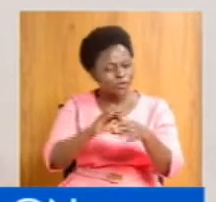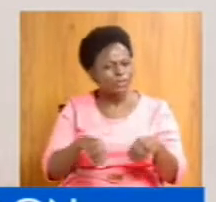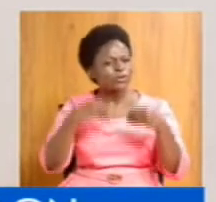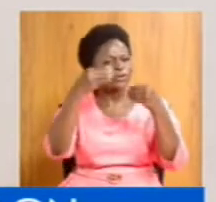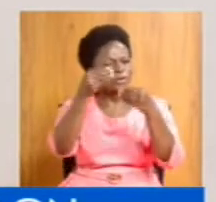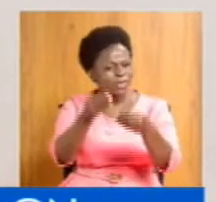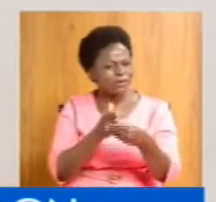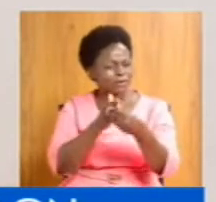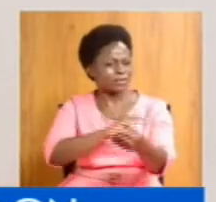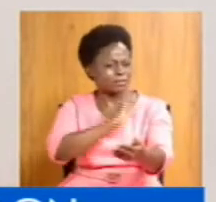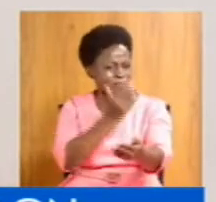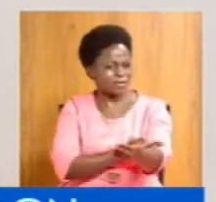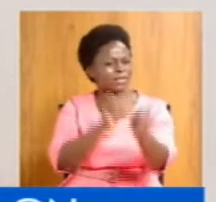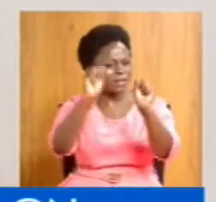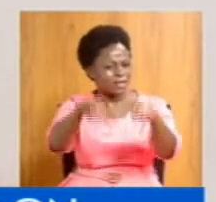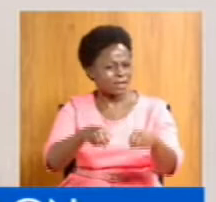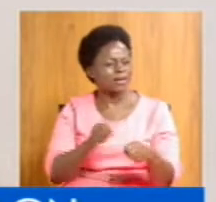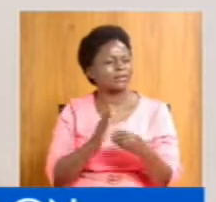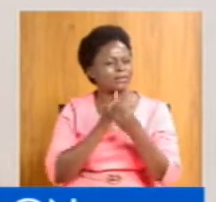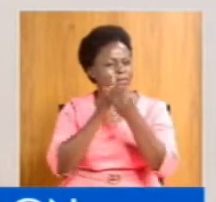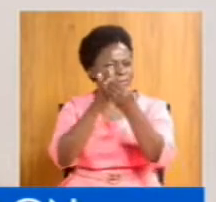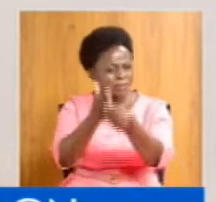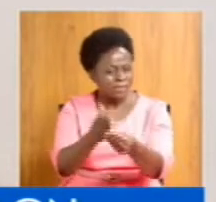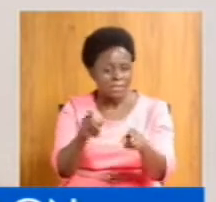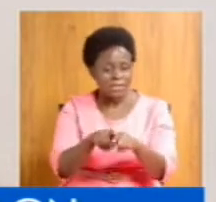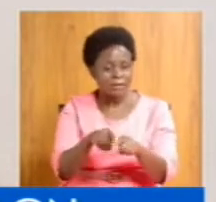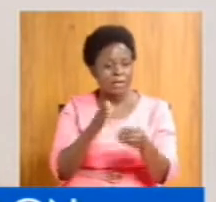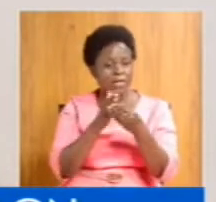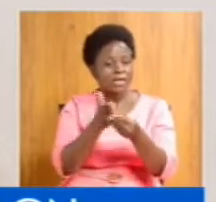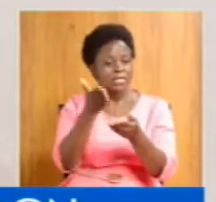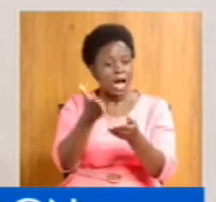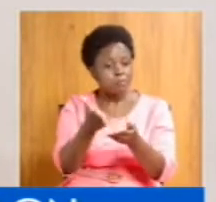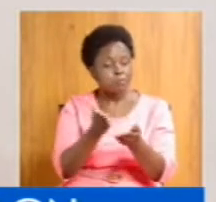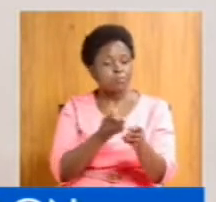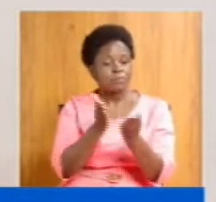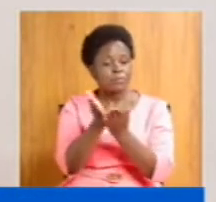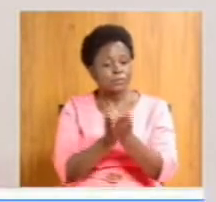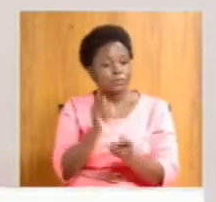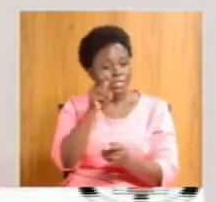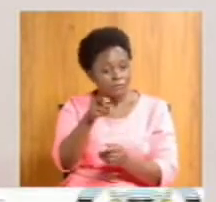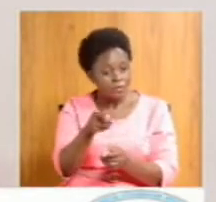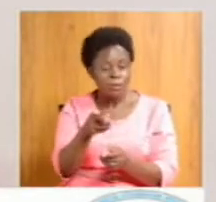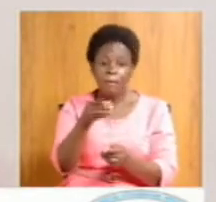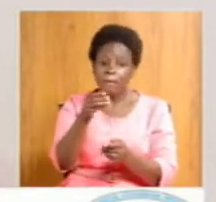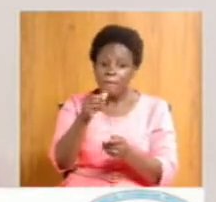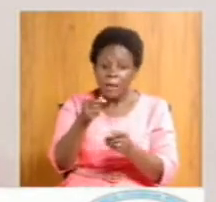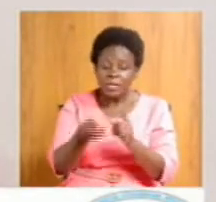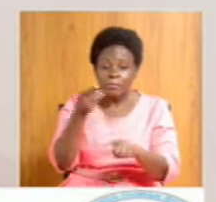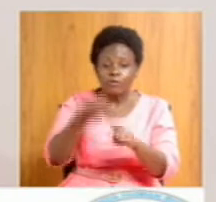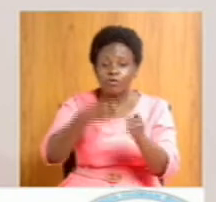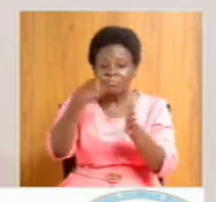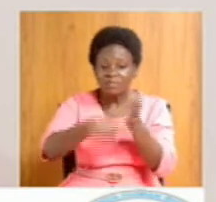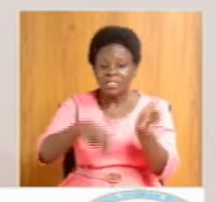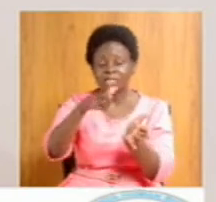the mandate so that they can be able to lead but also they are there to serve you. So money is generated through the taxes that you